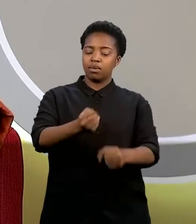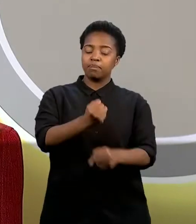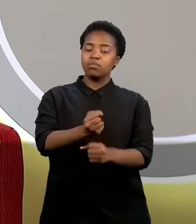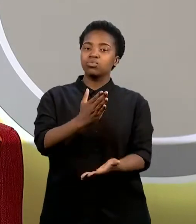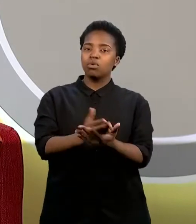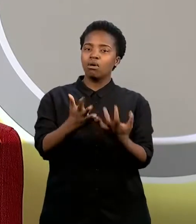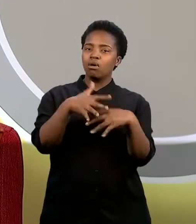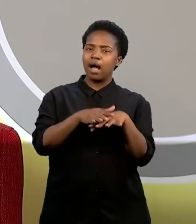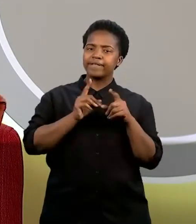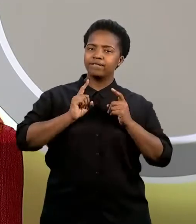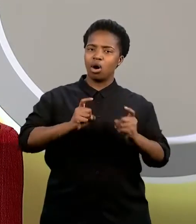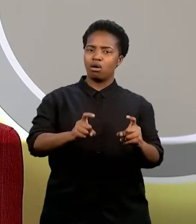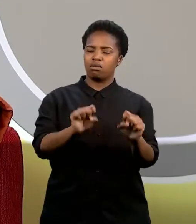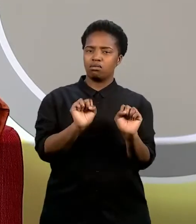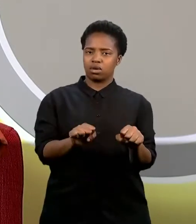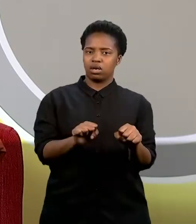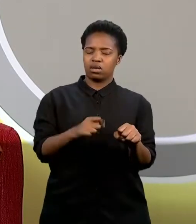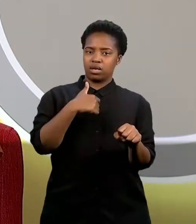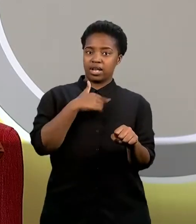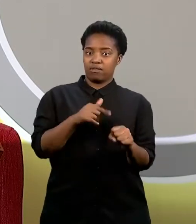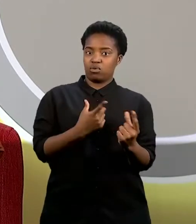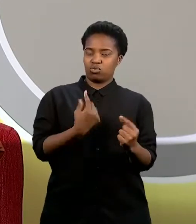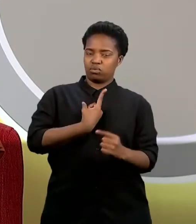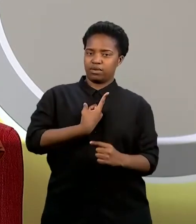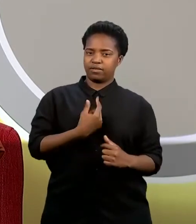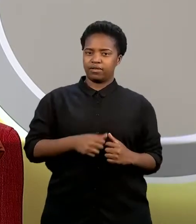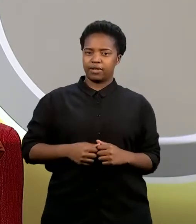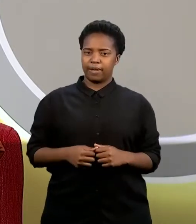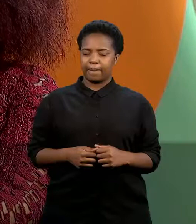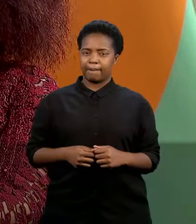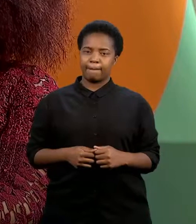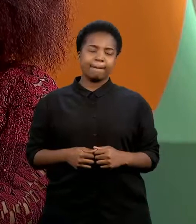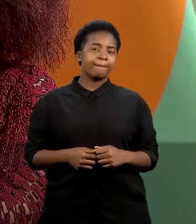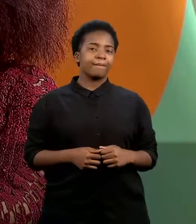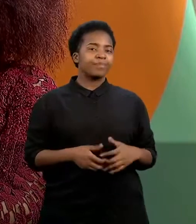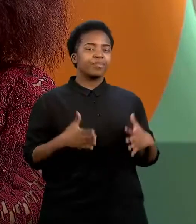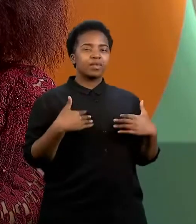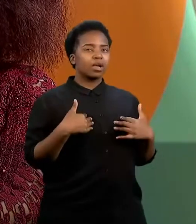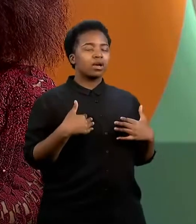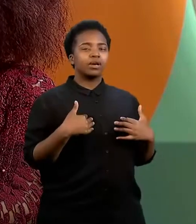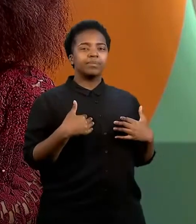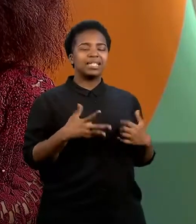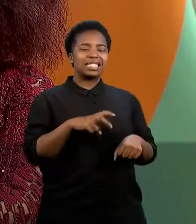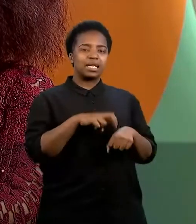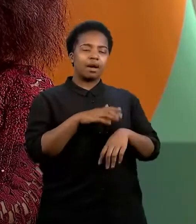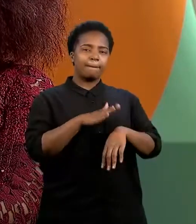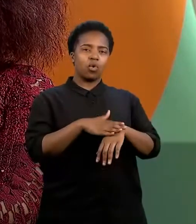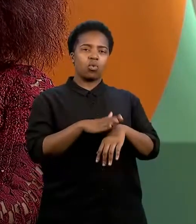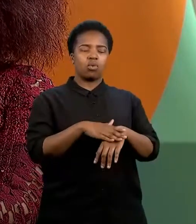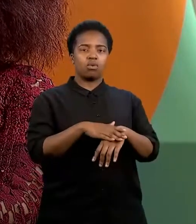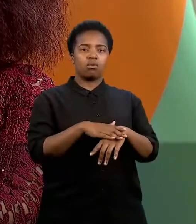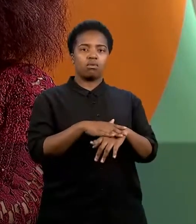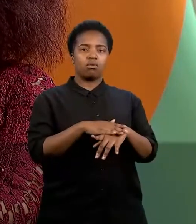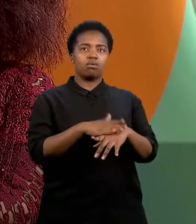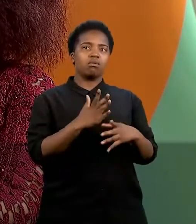inclusivity faster from our side if we had to do it ourselves? It's just for us to get more platform and more